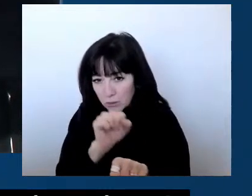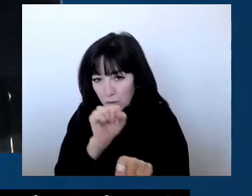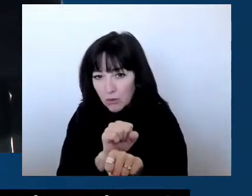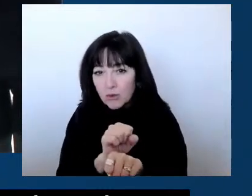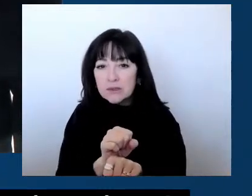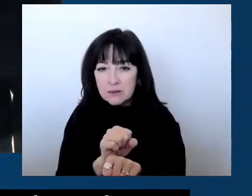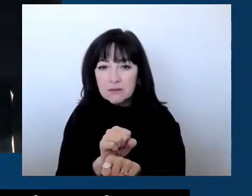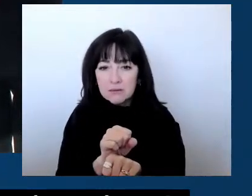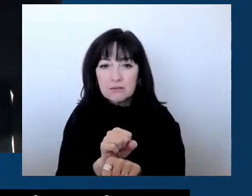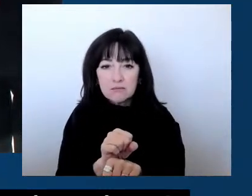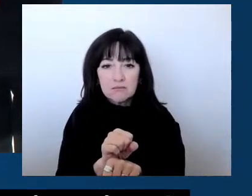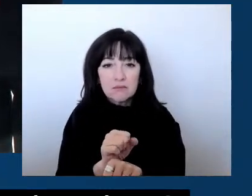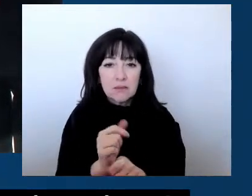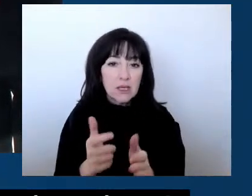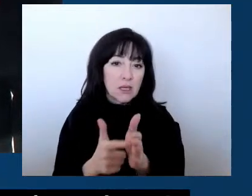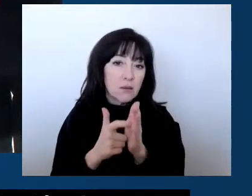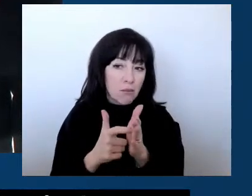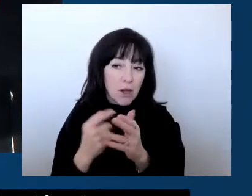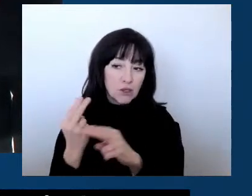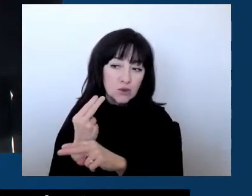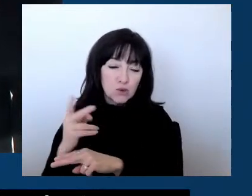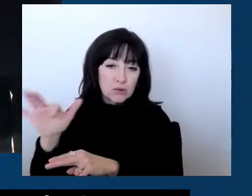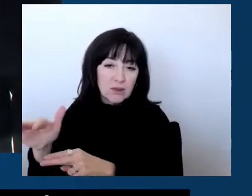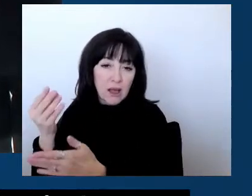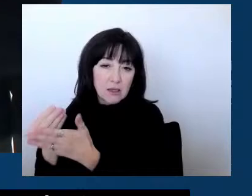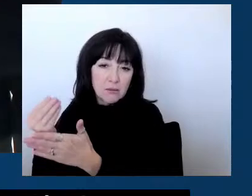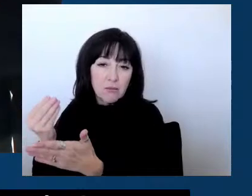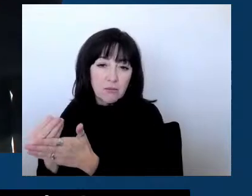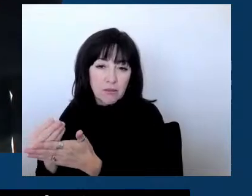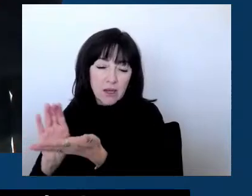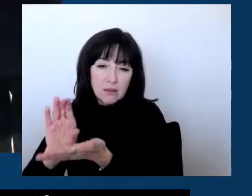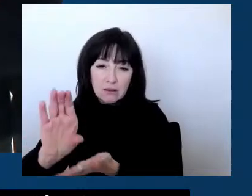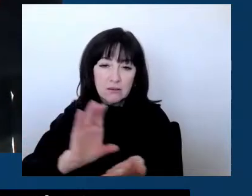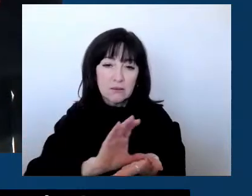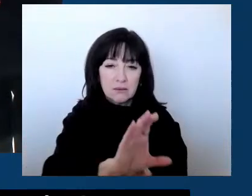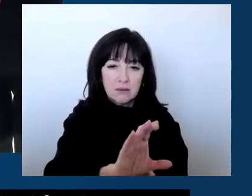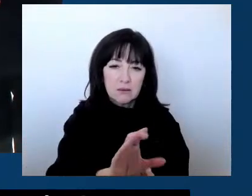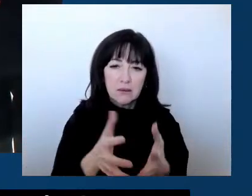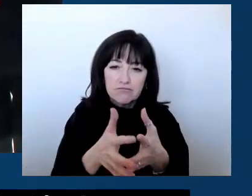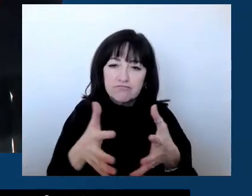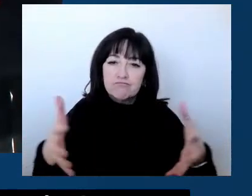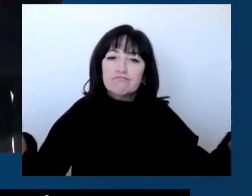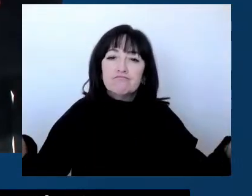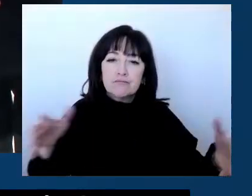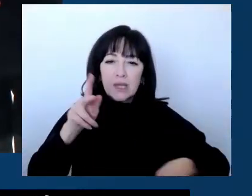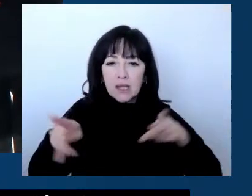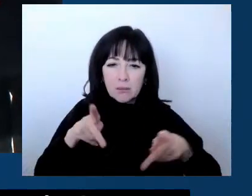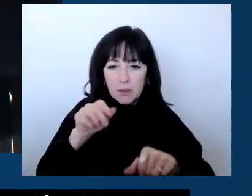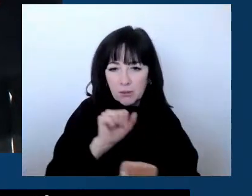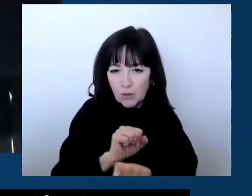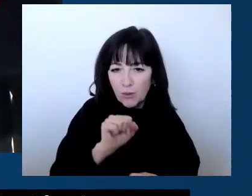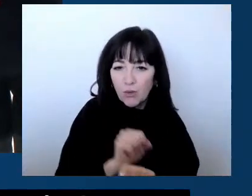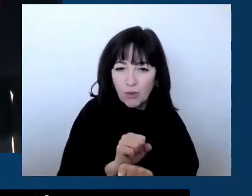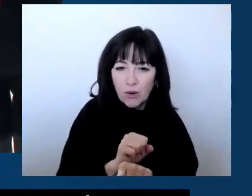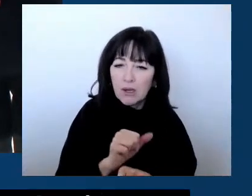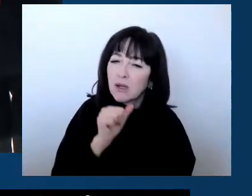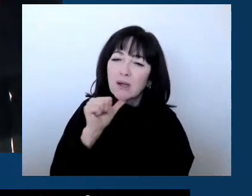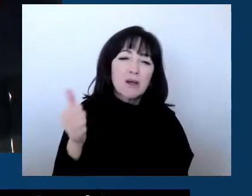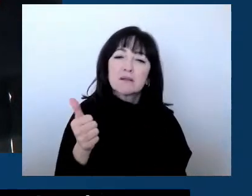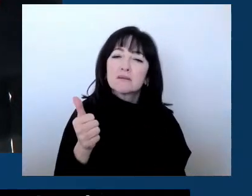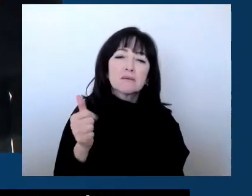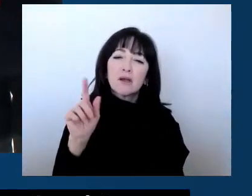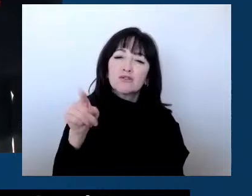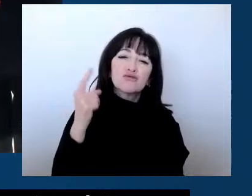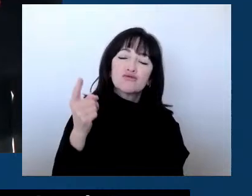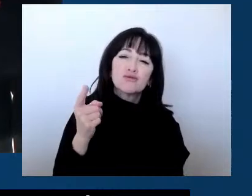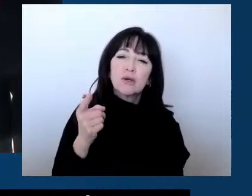use 5% of their grant funding toward these workforce development efforts. So it's not just that we're saying it's a good thing to do, we're putting dollars behind